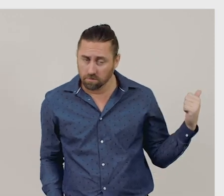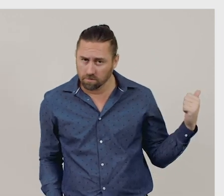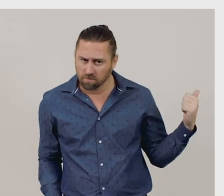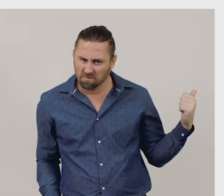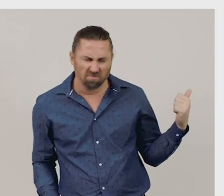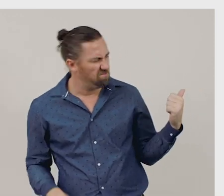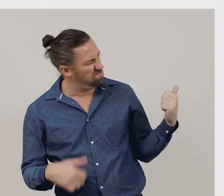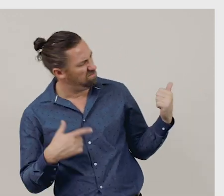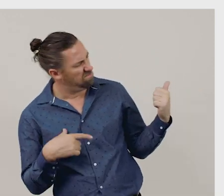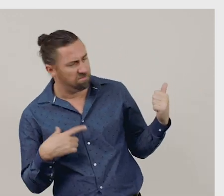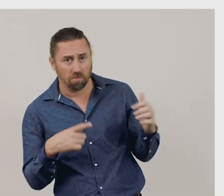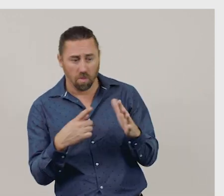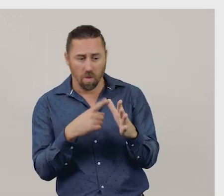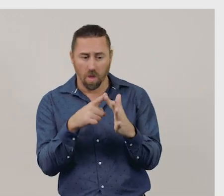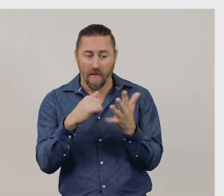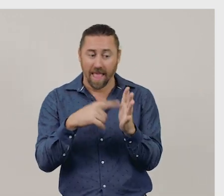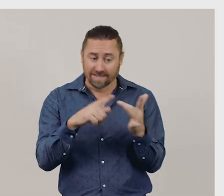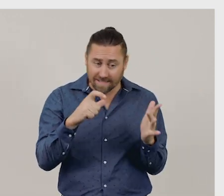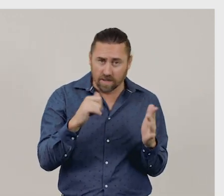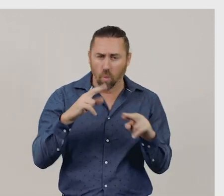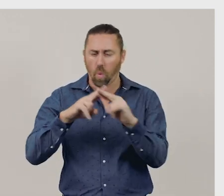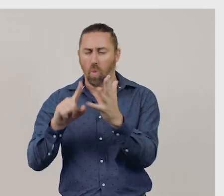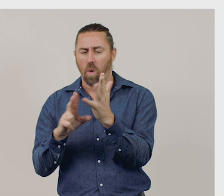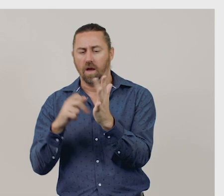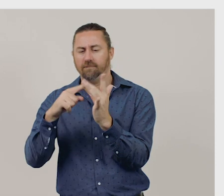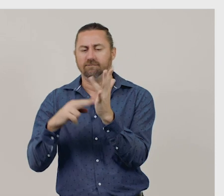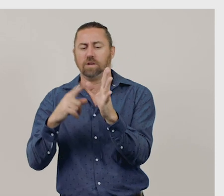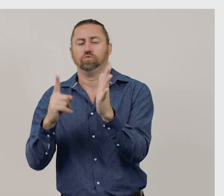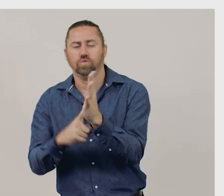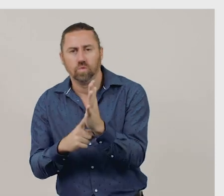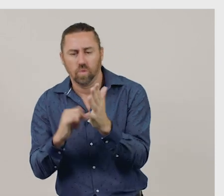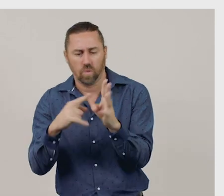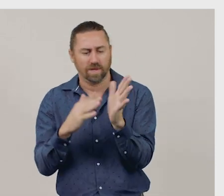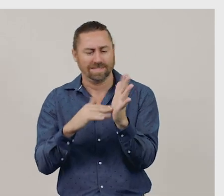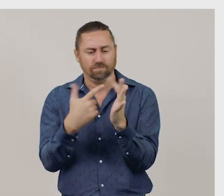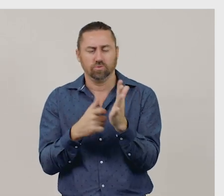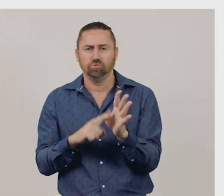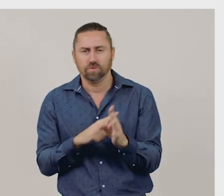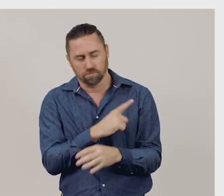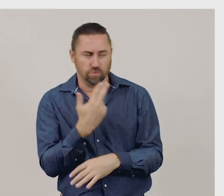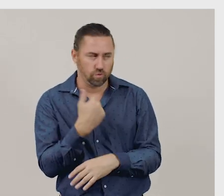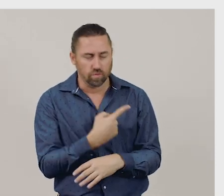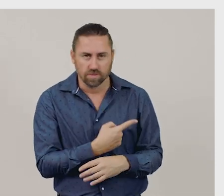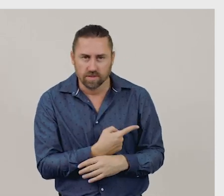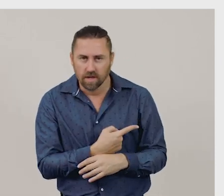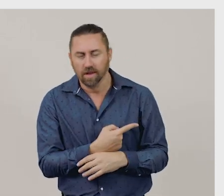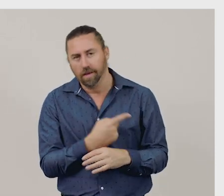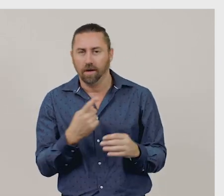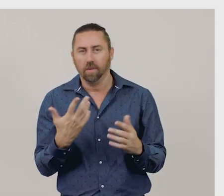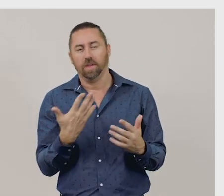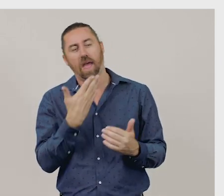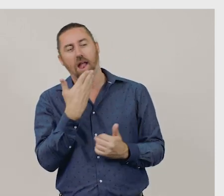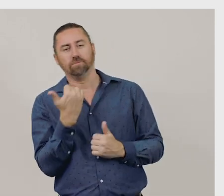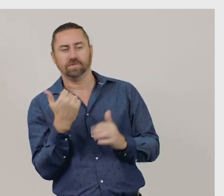aesthetic or functional reflection symmetry? Gosh, they are so cute. It's definitely aesthetic